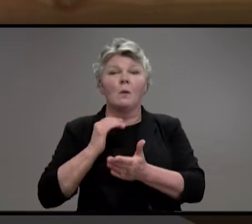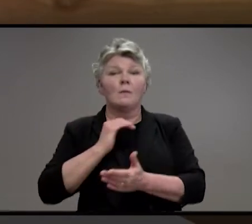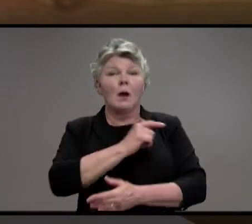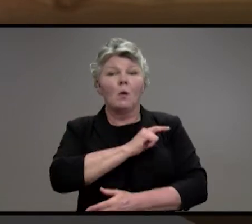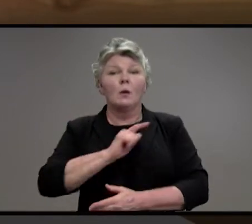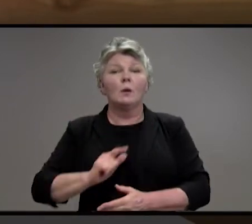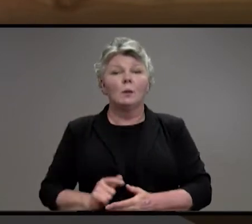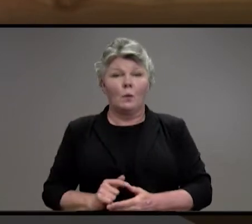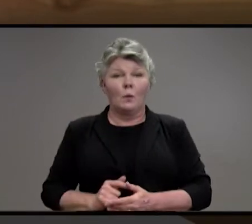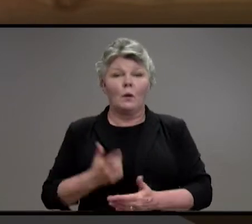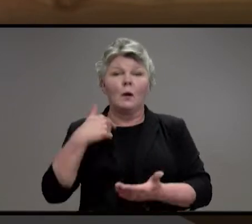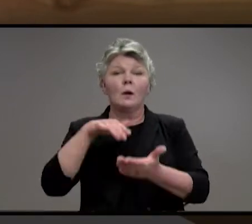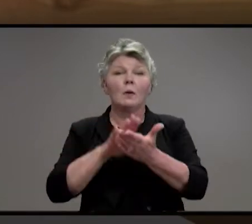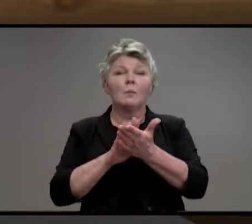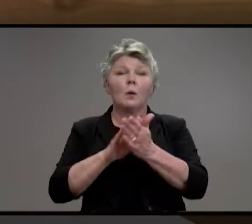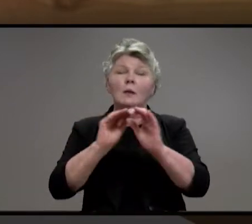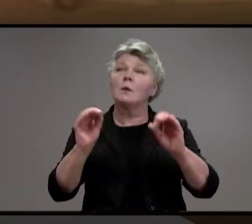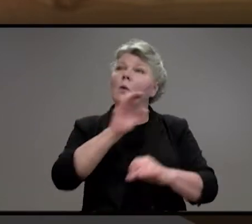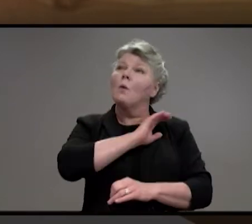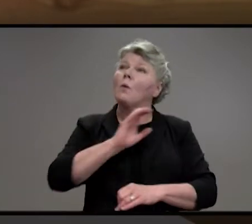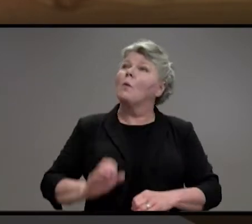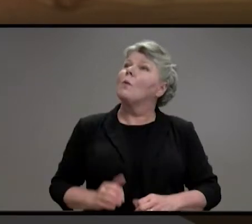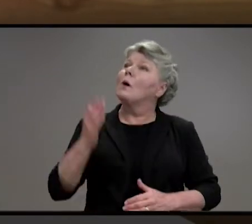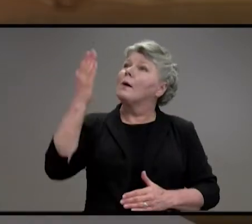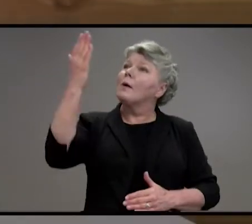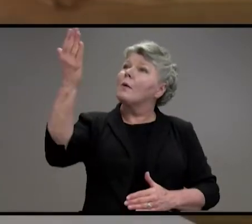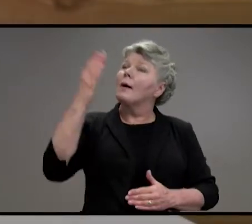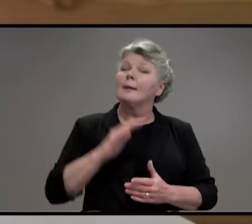Lord. Praise to you, O Christ.